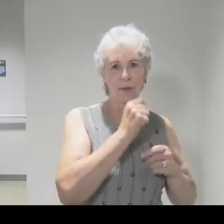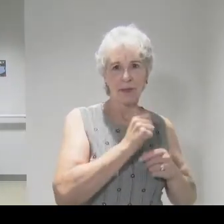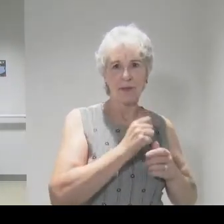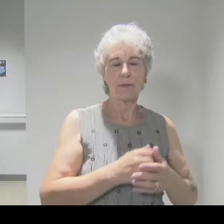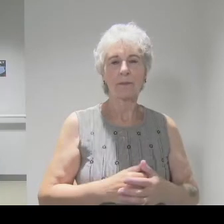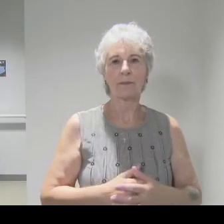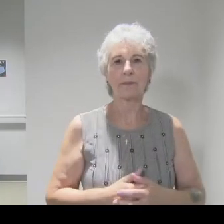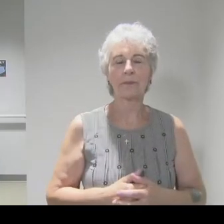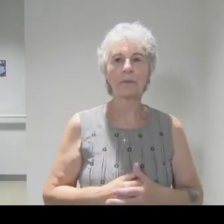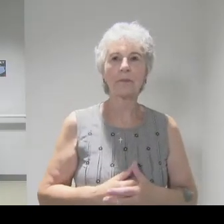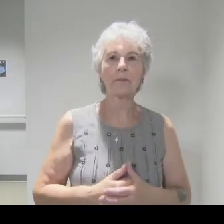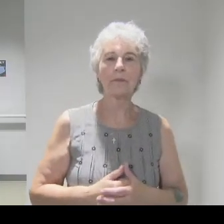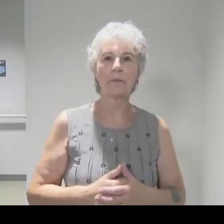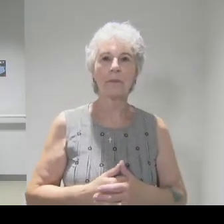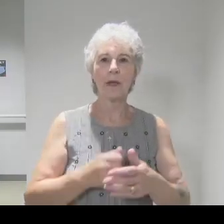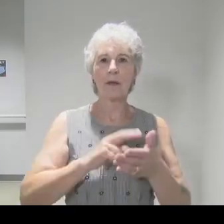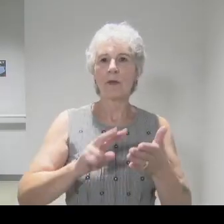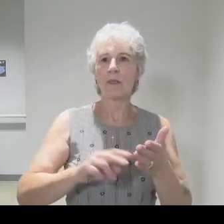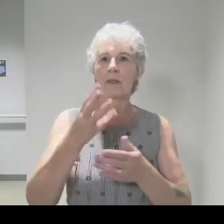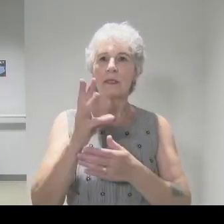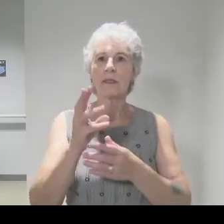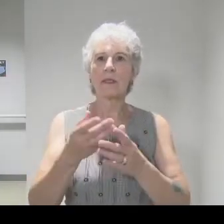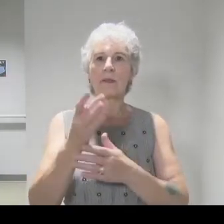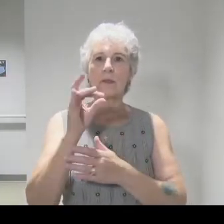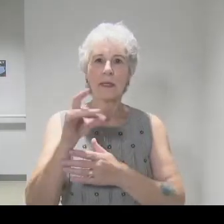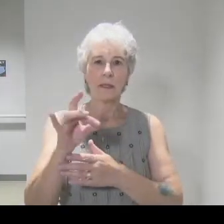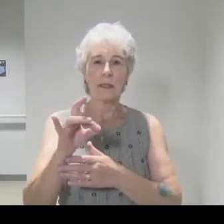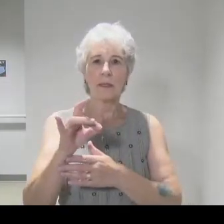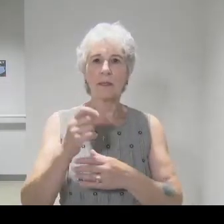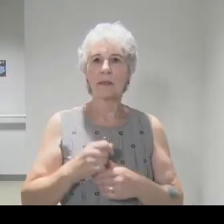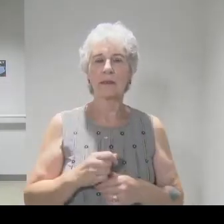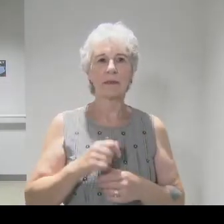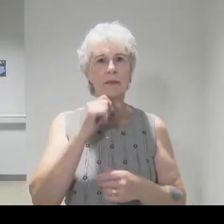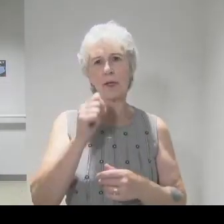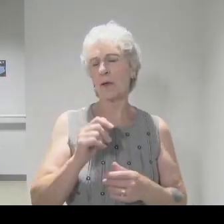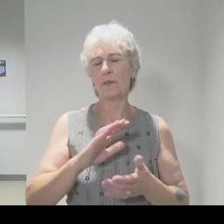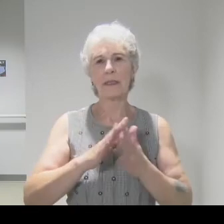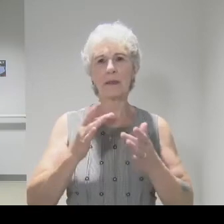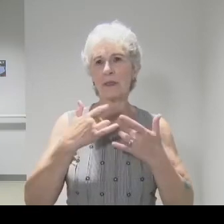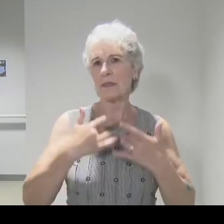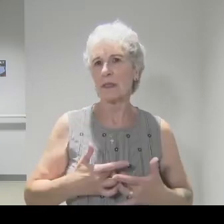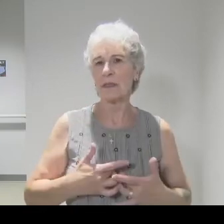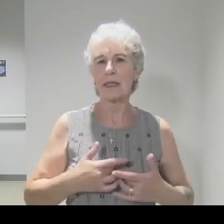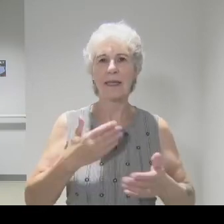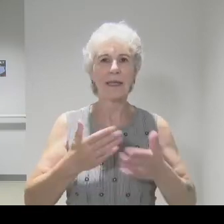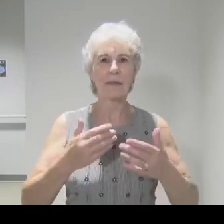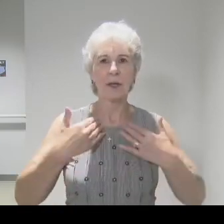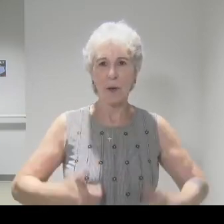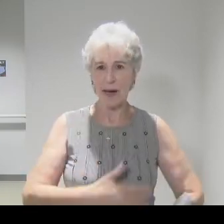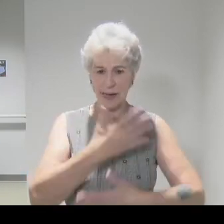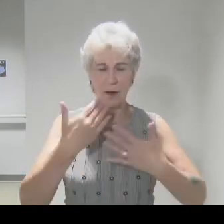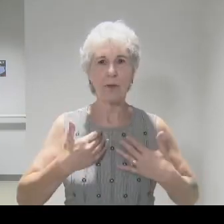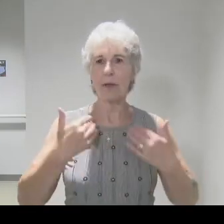He goes on to say in verses 16 through 18, we don't lose heart. Even though our outer self is wasting away,